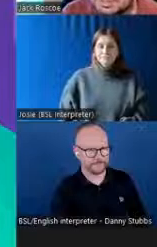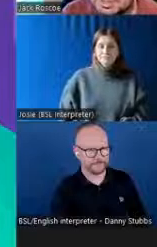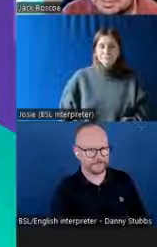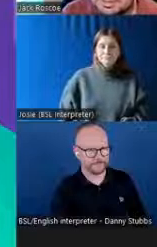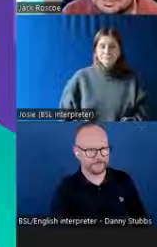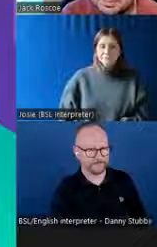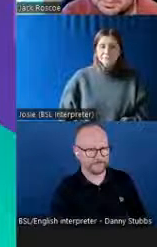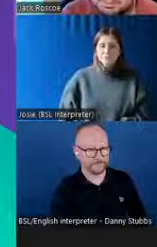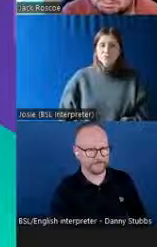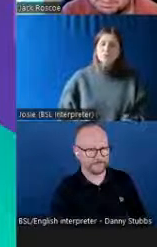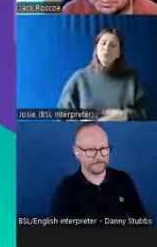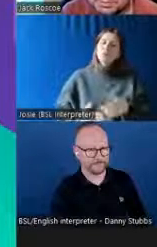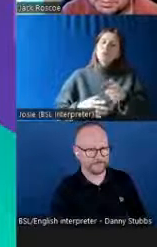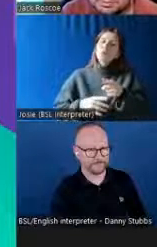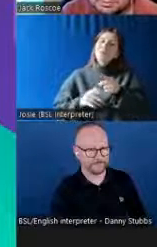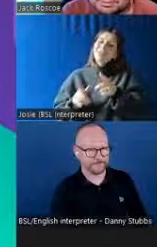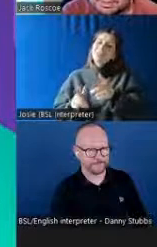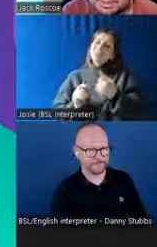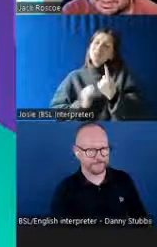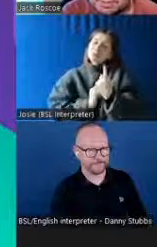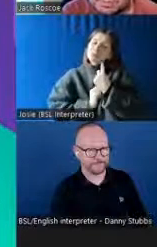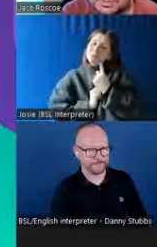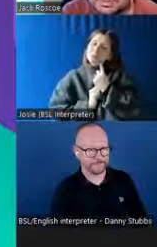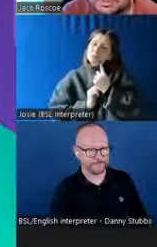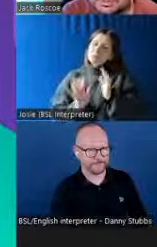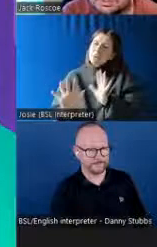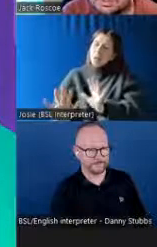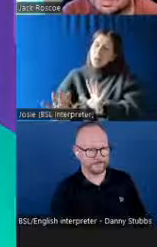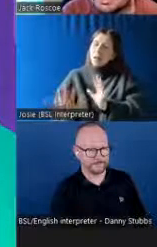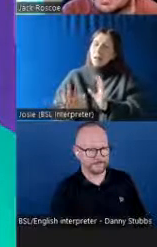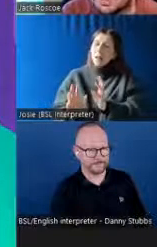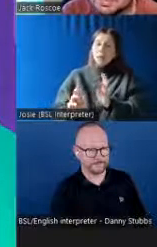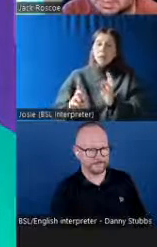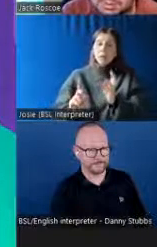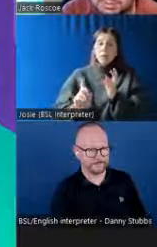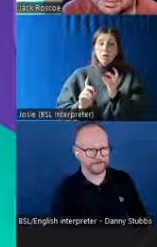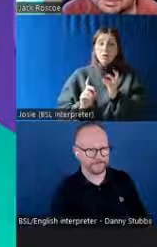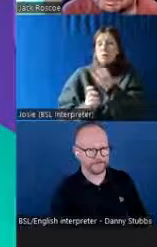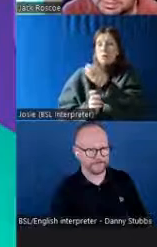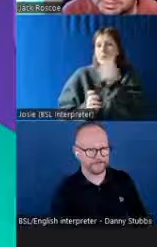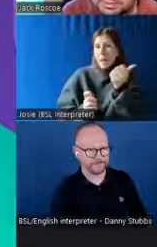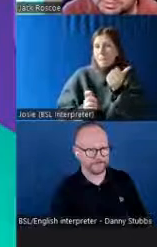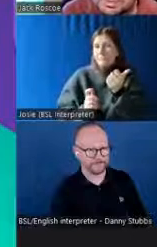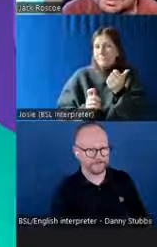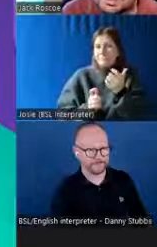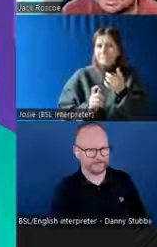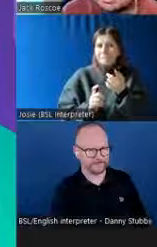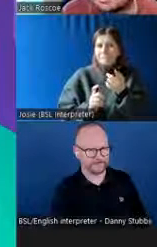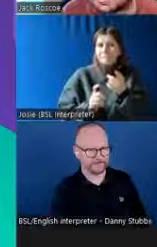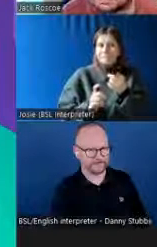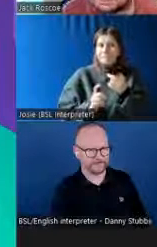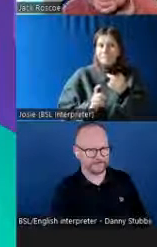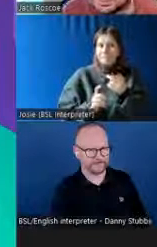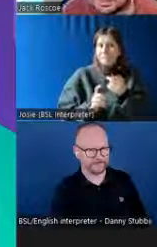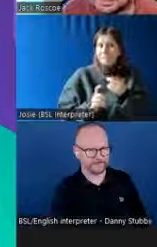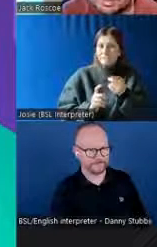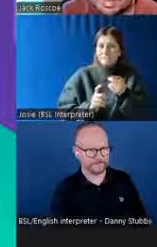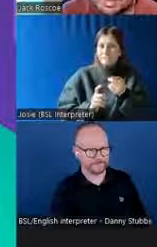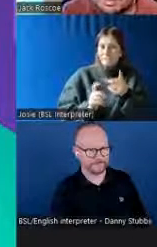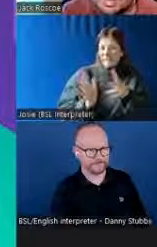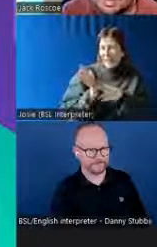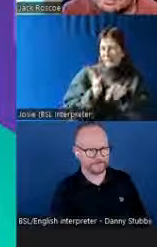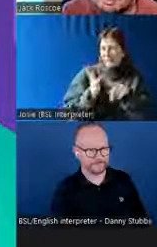be off-putting to some, but once you say that you have to do it because of privacy laws to get through the